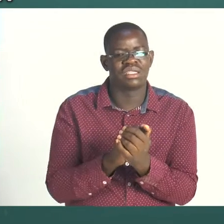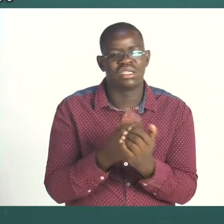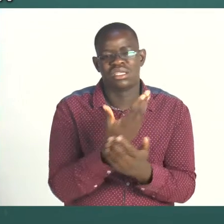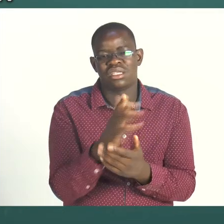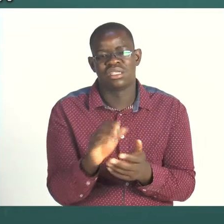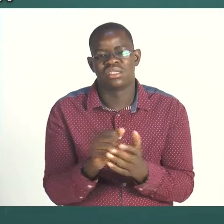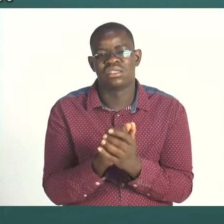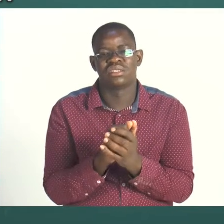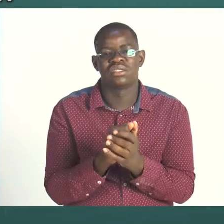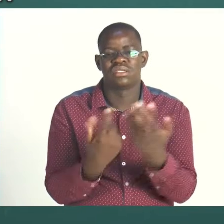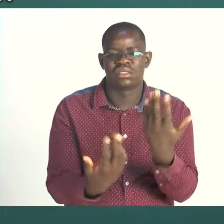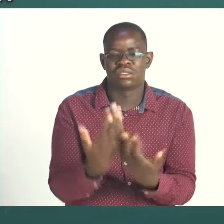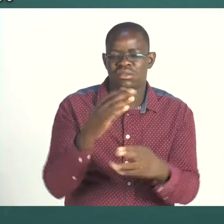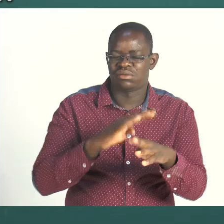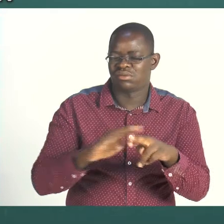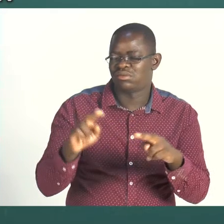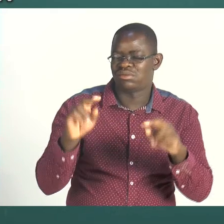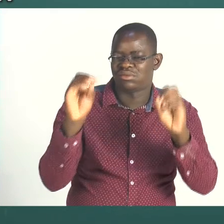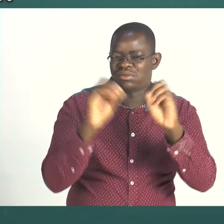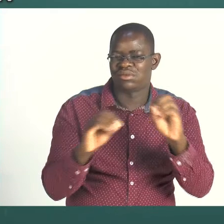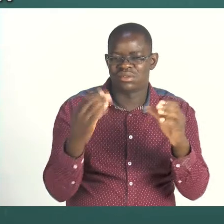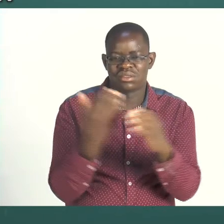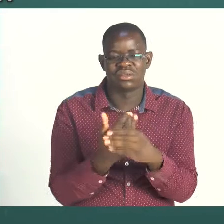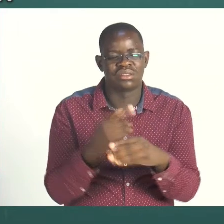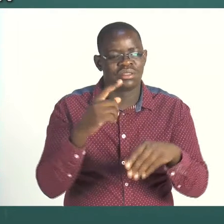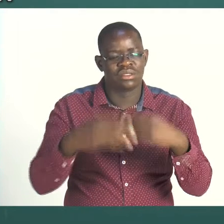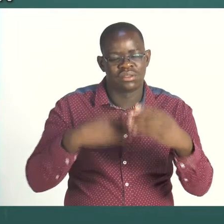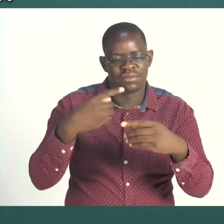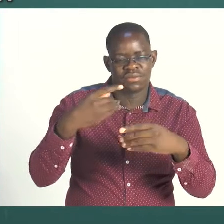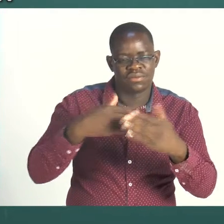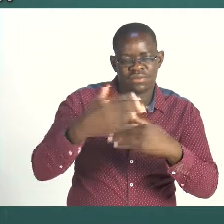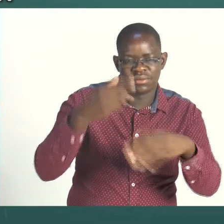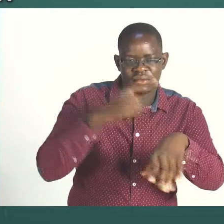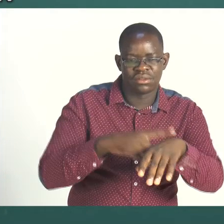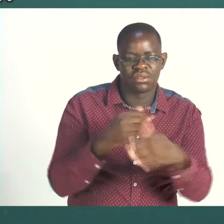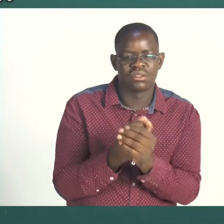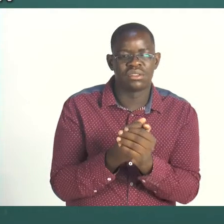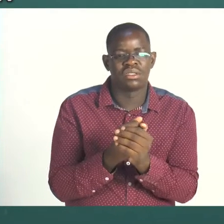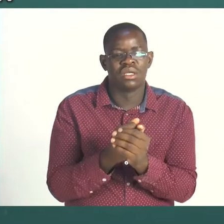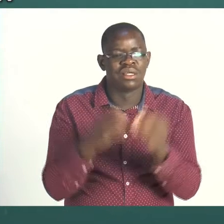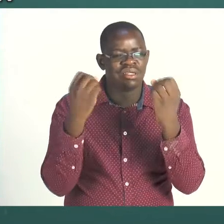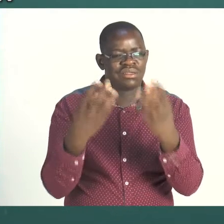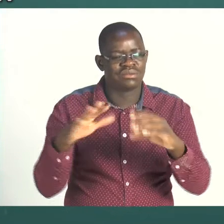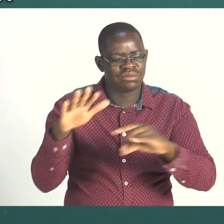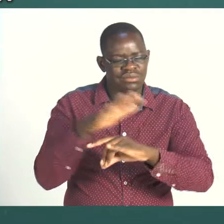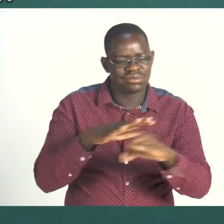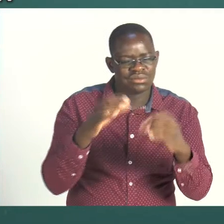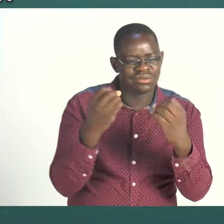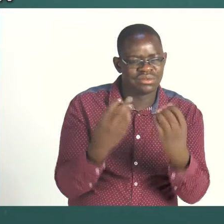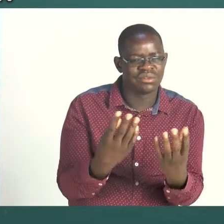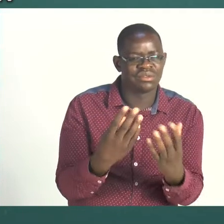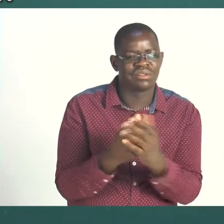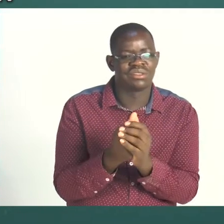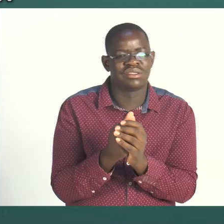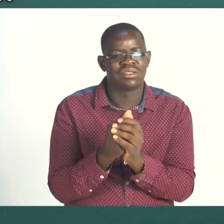the time, new grass doesn't grow anymore after a time. You are overgrazing the land, and it is losing